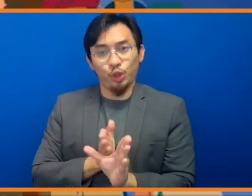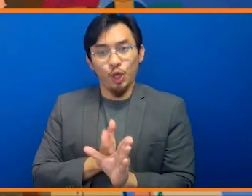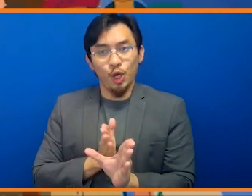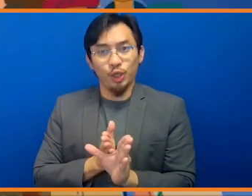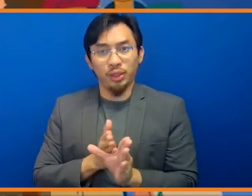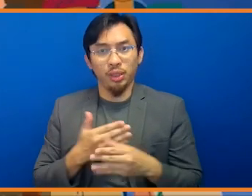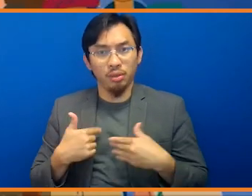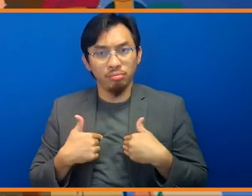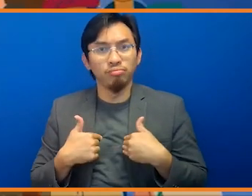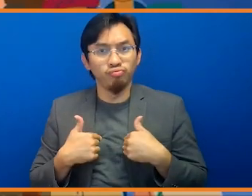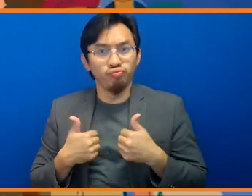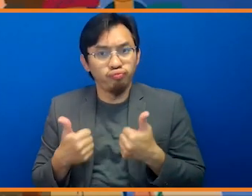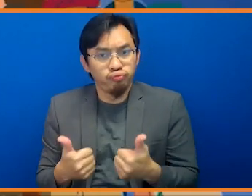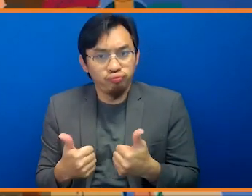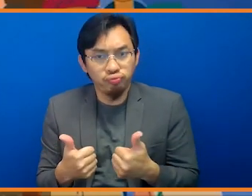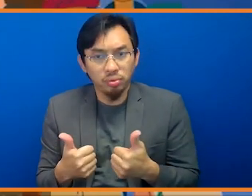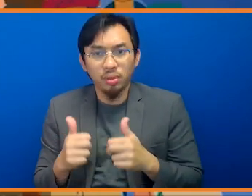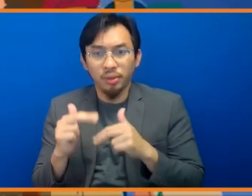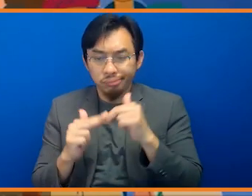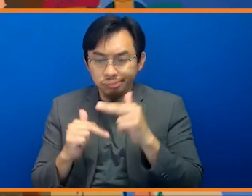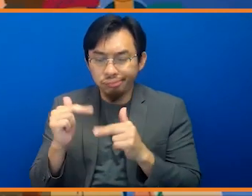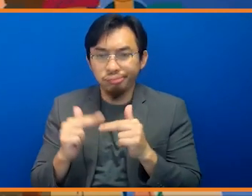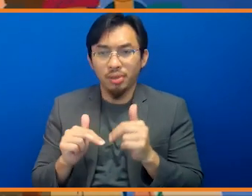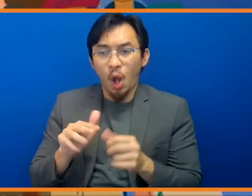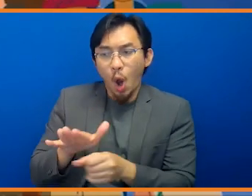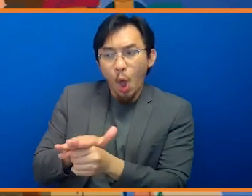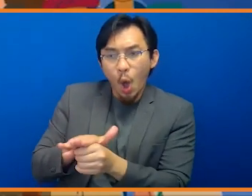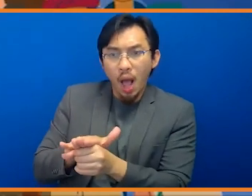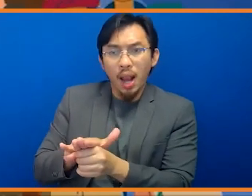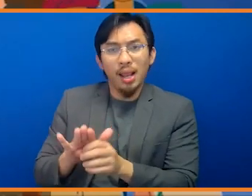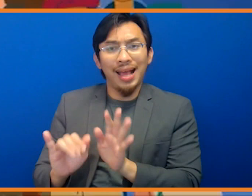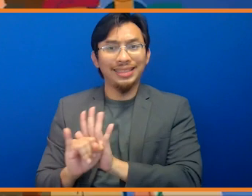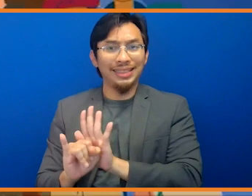and rebuilding local identity.